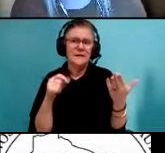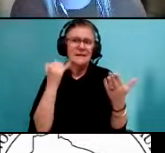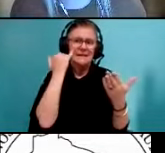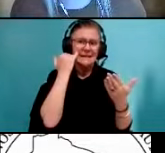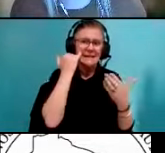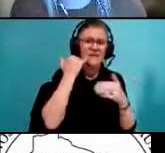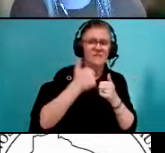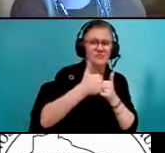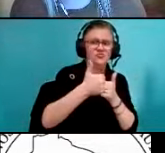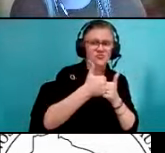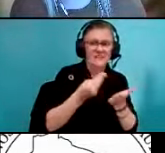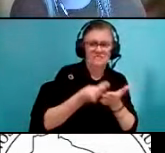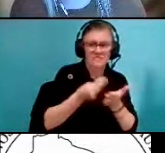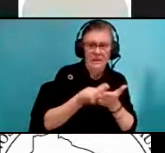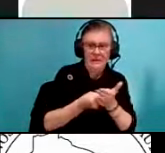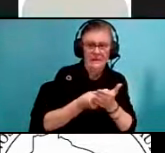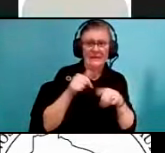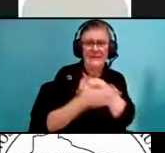in the county became more